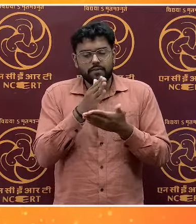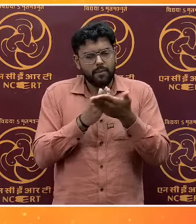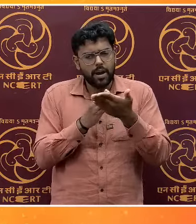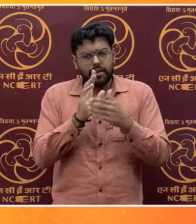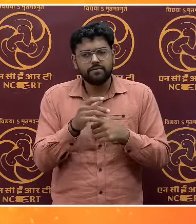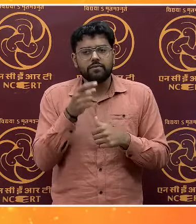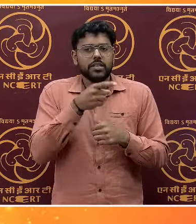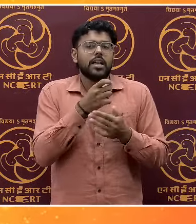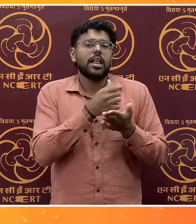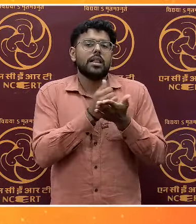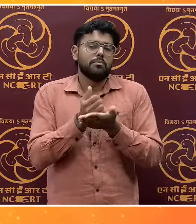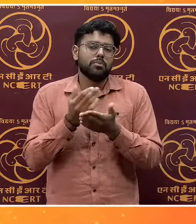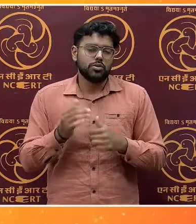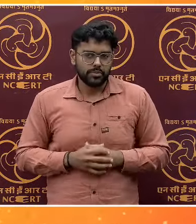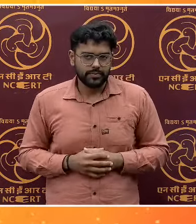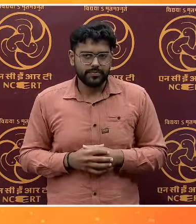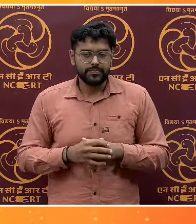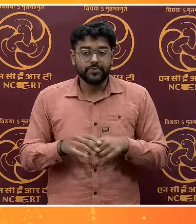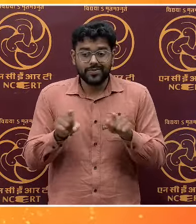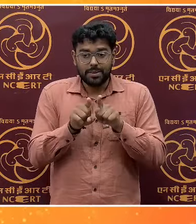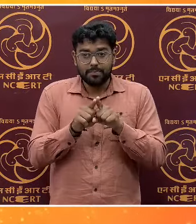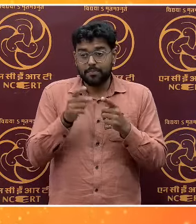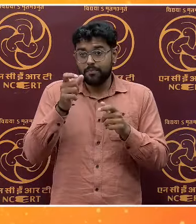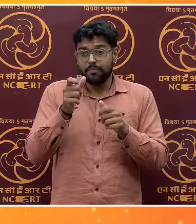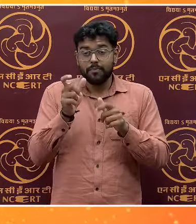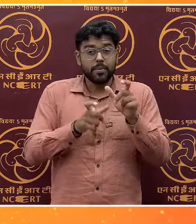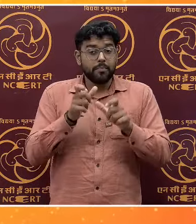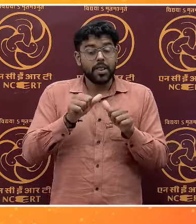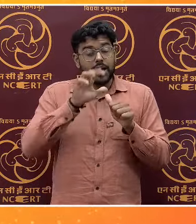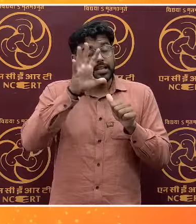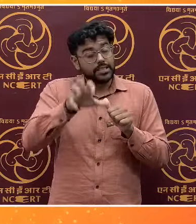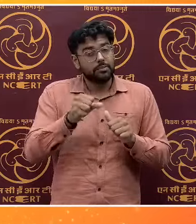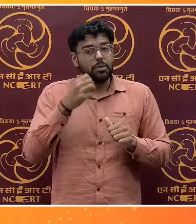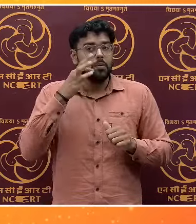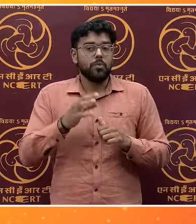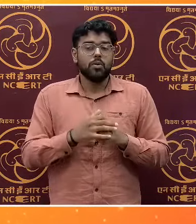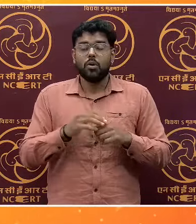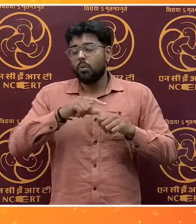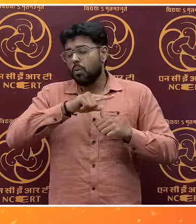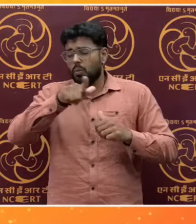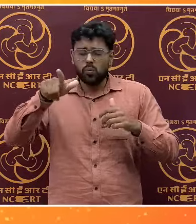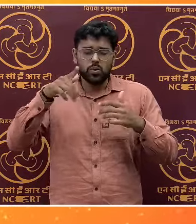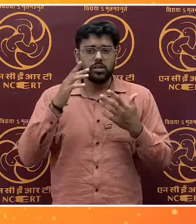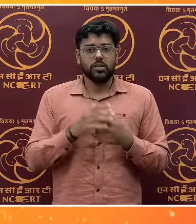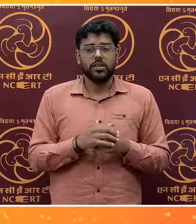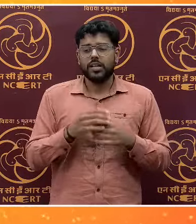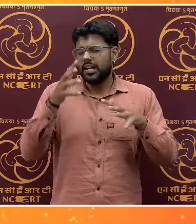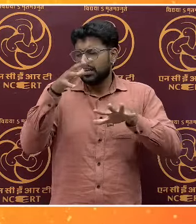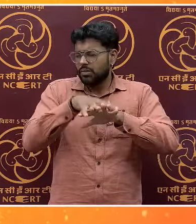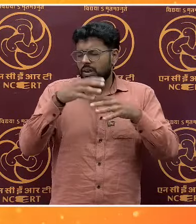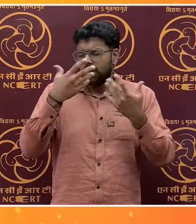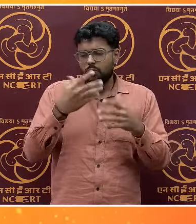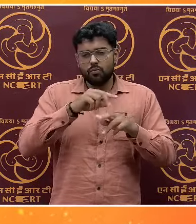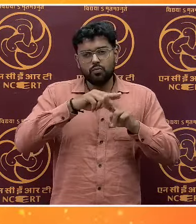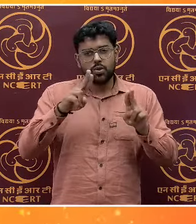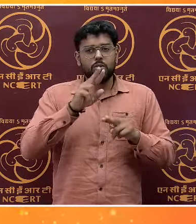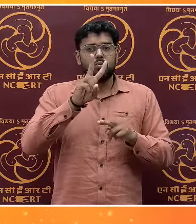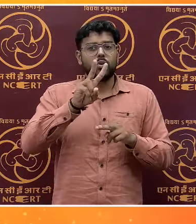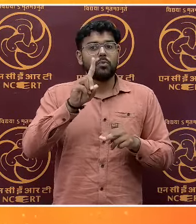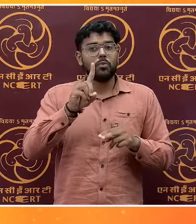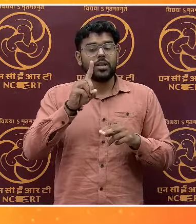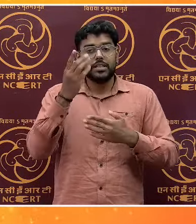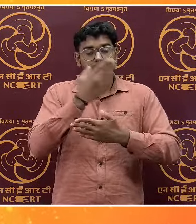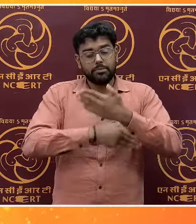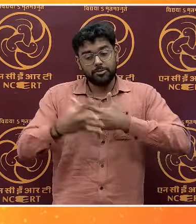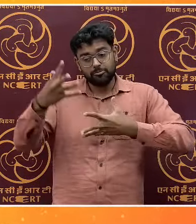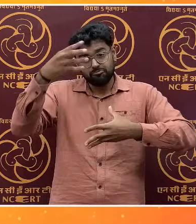ma'am, enabling students of all the kinds, like including all the 21 disability, if we